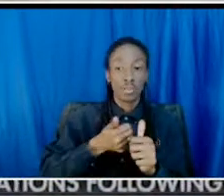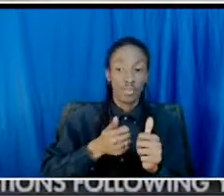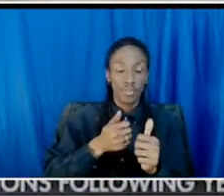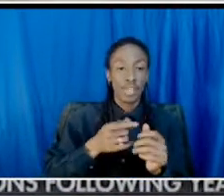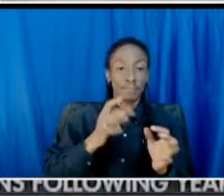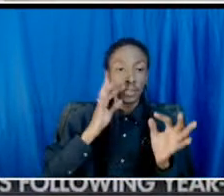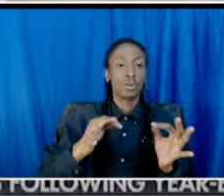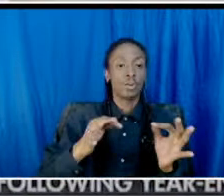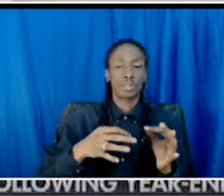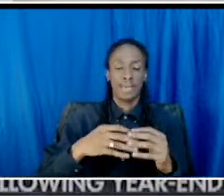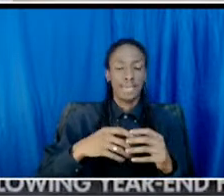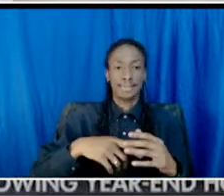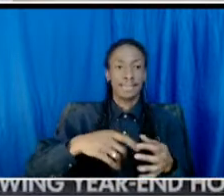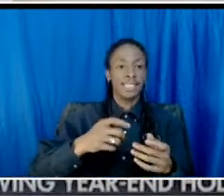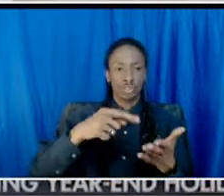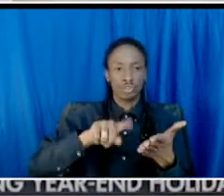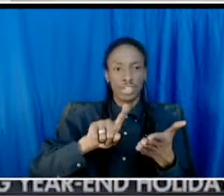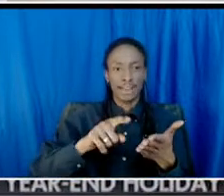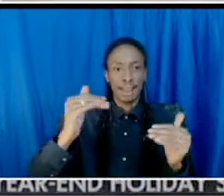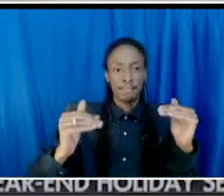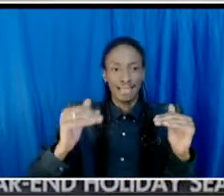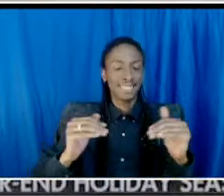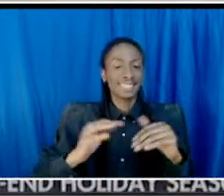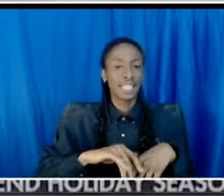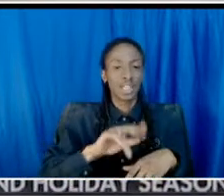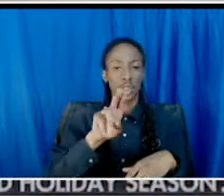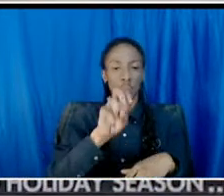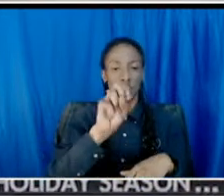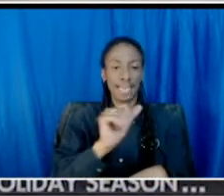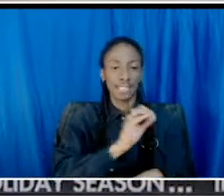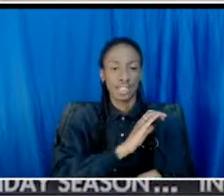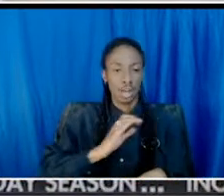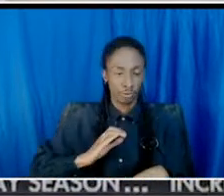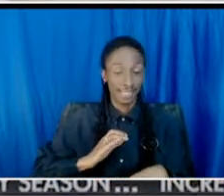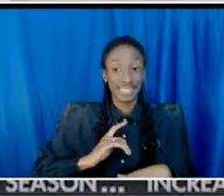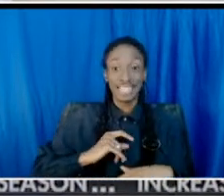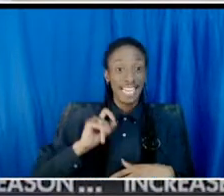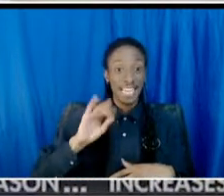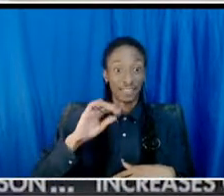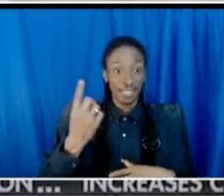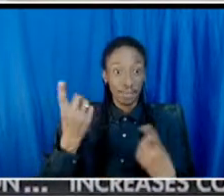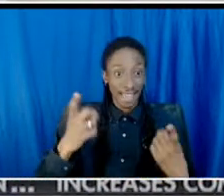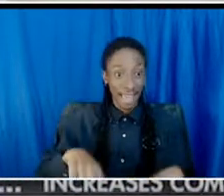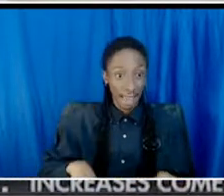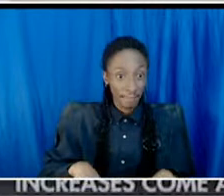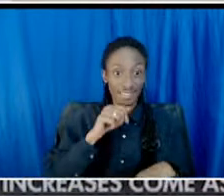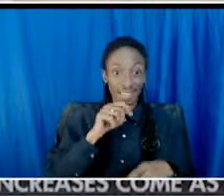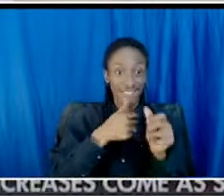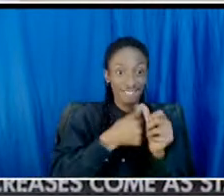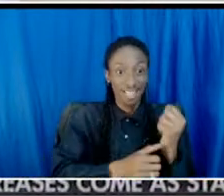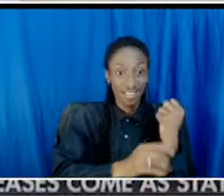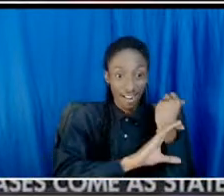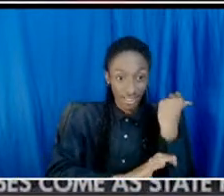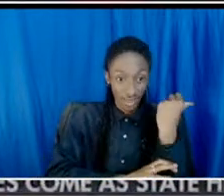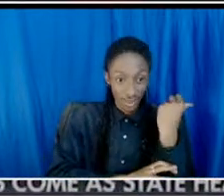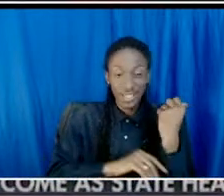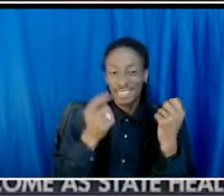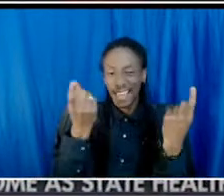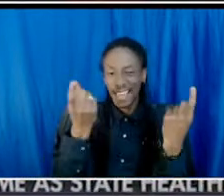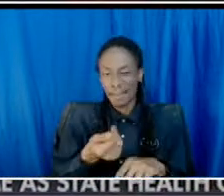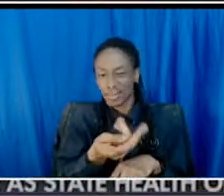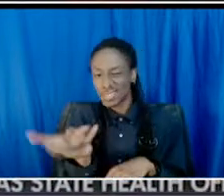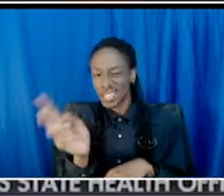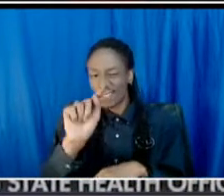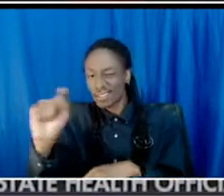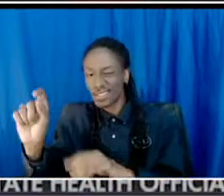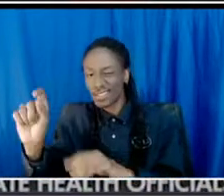and balance is the United States Congress. And when something is done in an unconstitutional fashion, which happened in several of these states, we have a